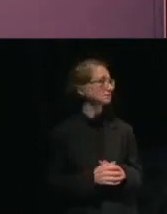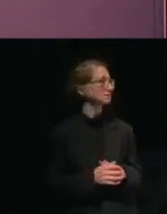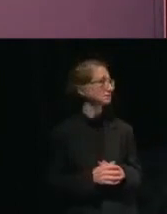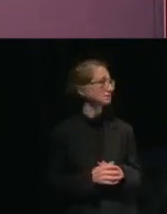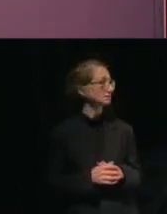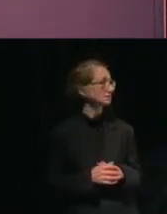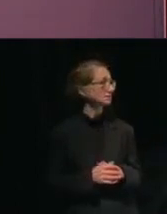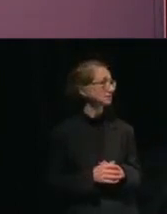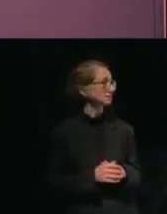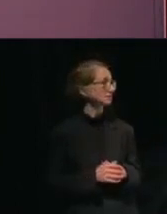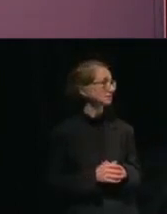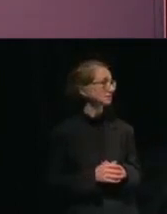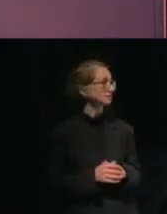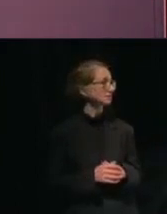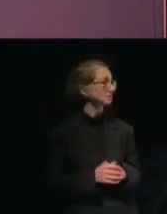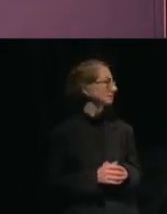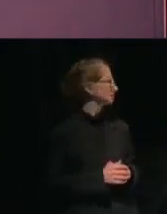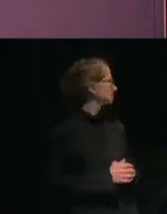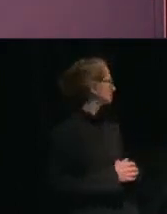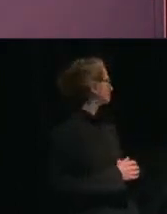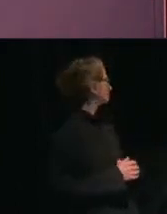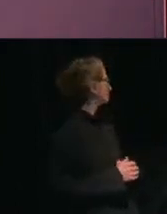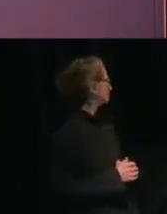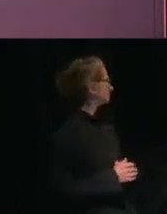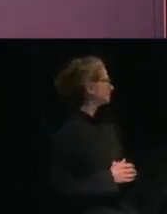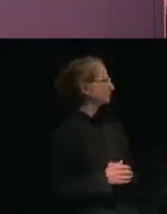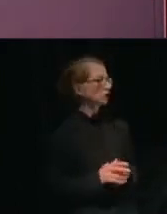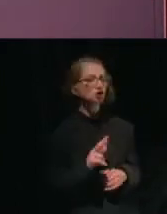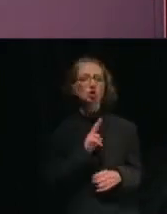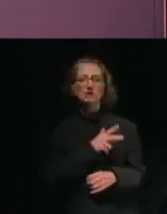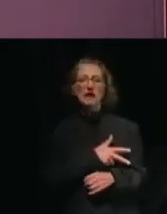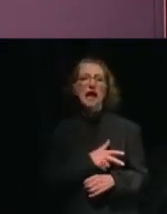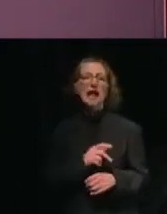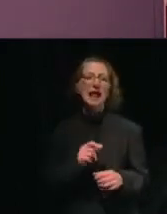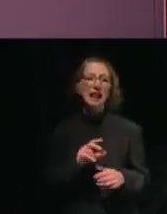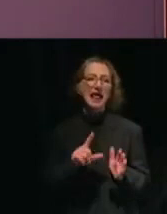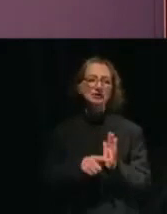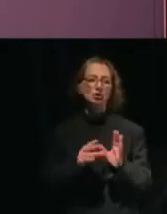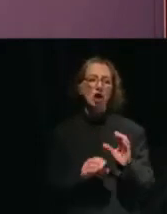and this is supplementing one's income through social services,